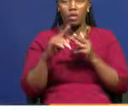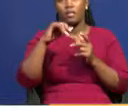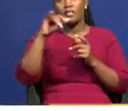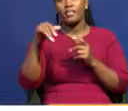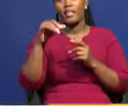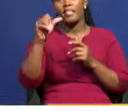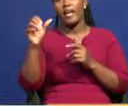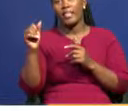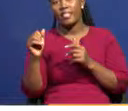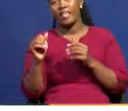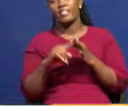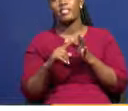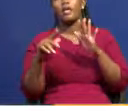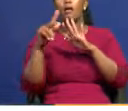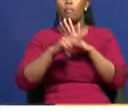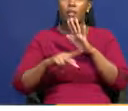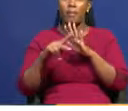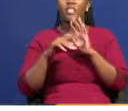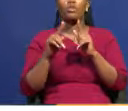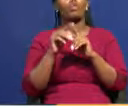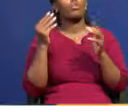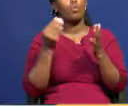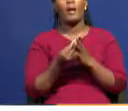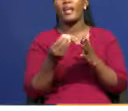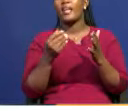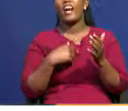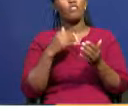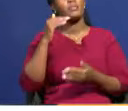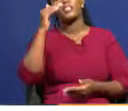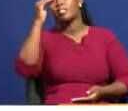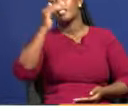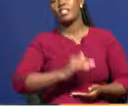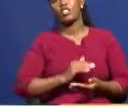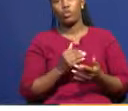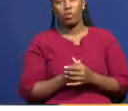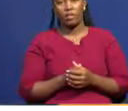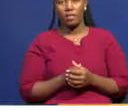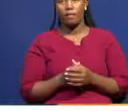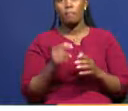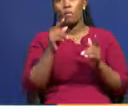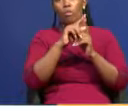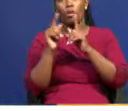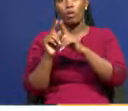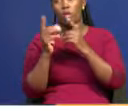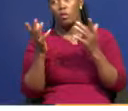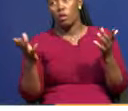the primary, they have also reduced the money. And for your information,